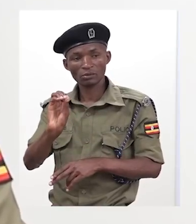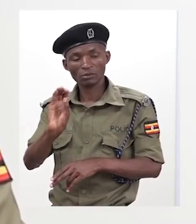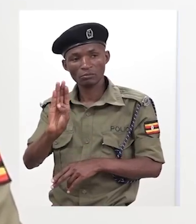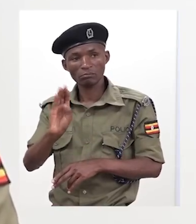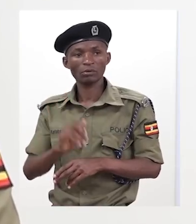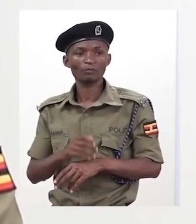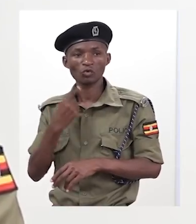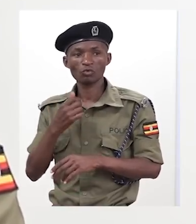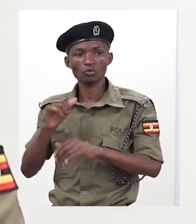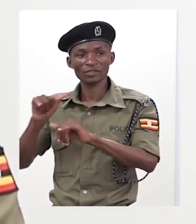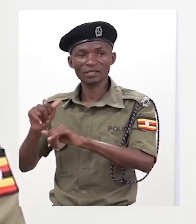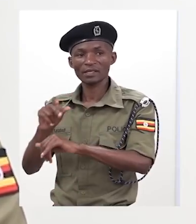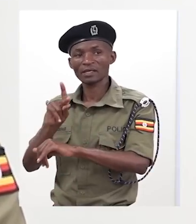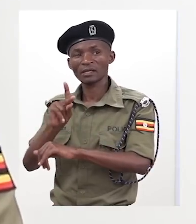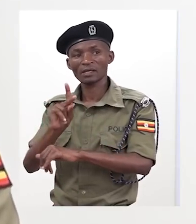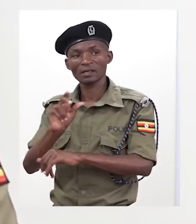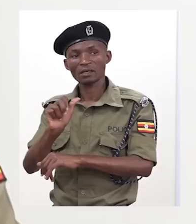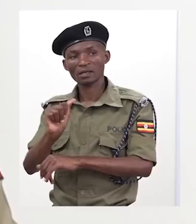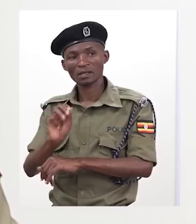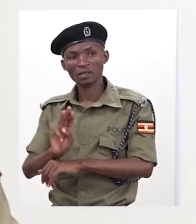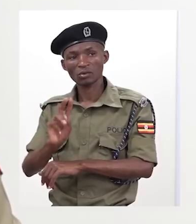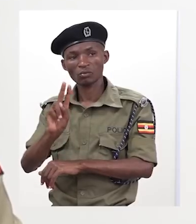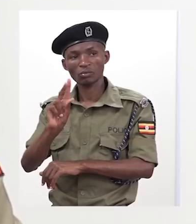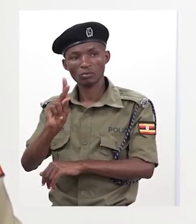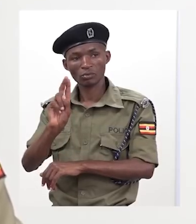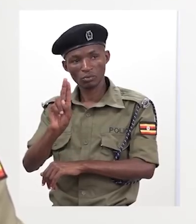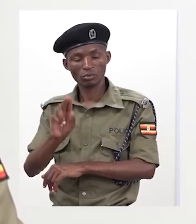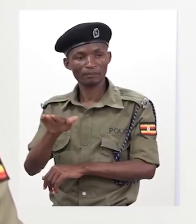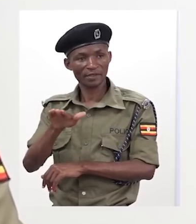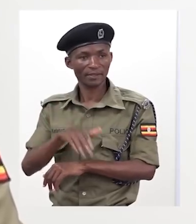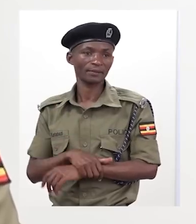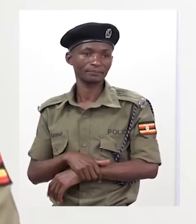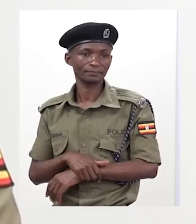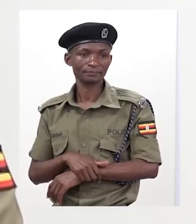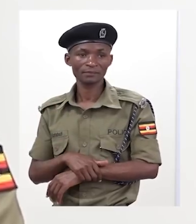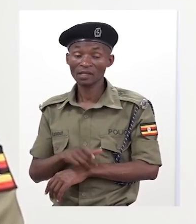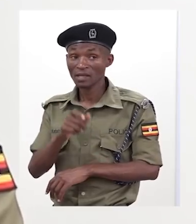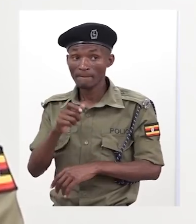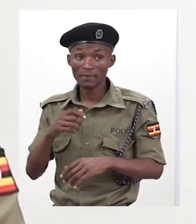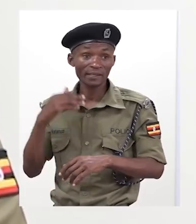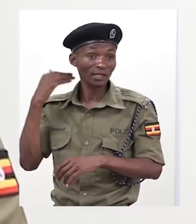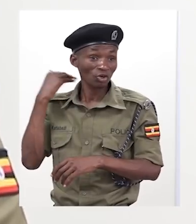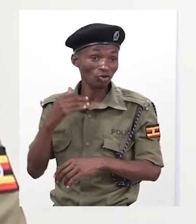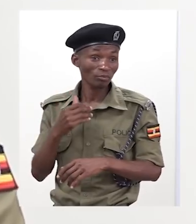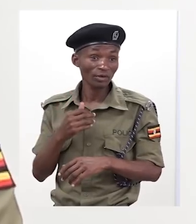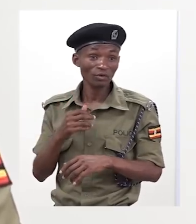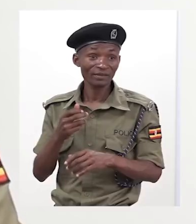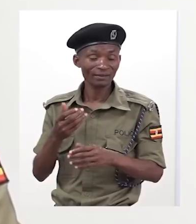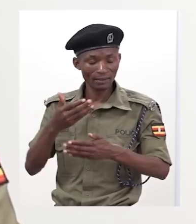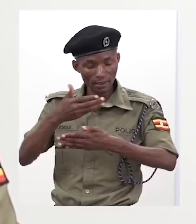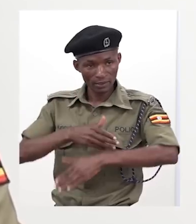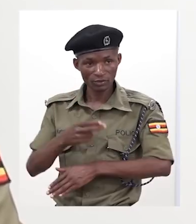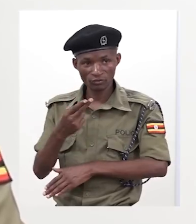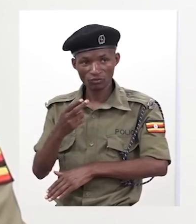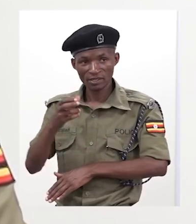who is a resident of Kauku zone in Bunga. He was robbed on the 28th, on the night of 28th to